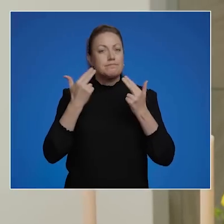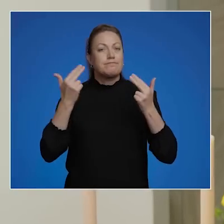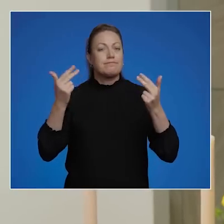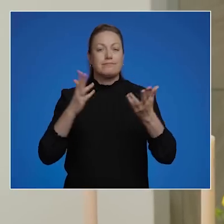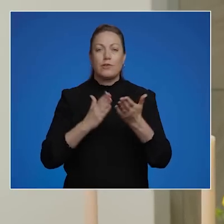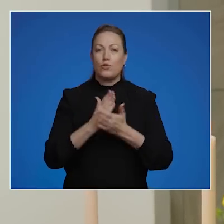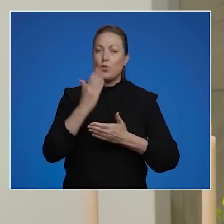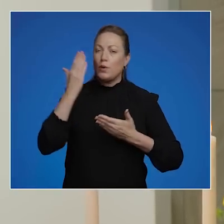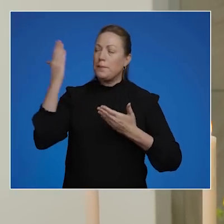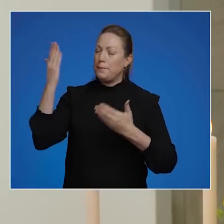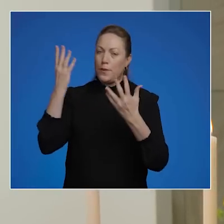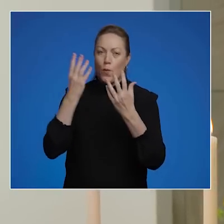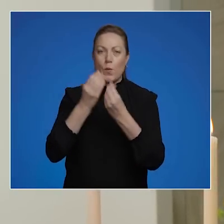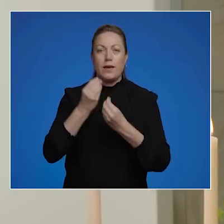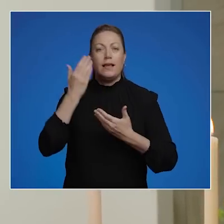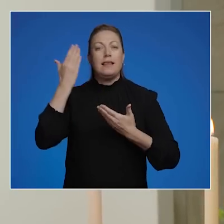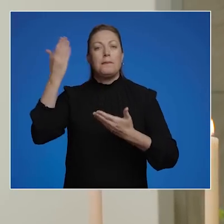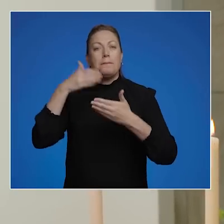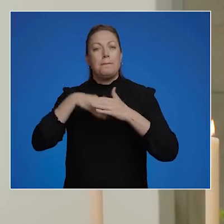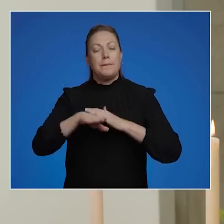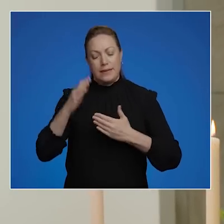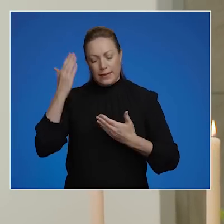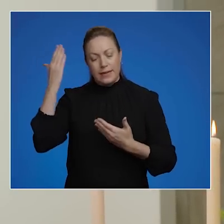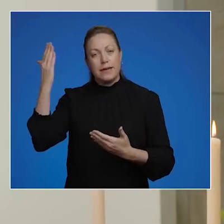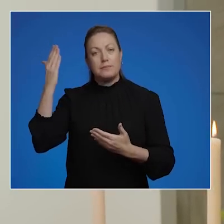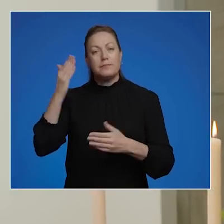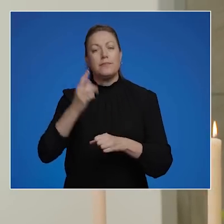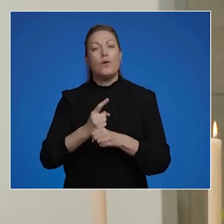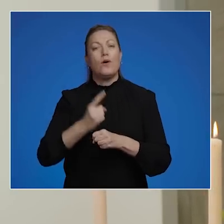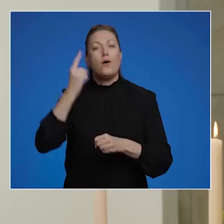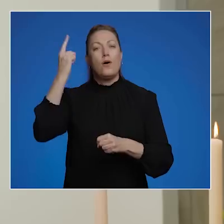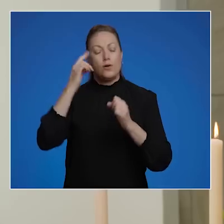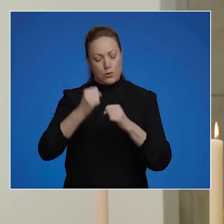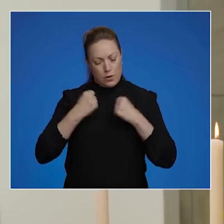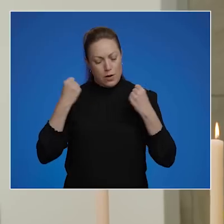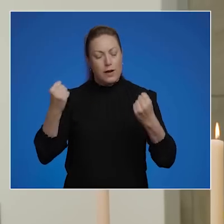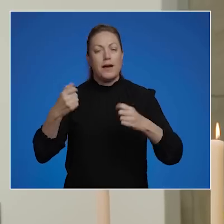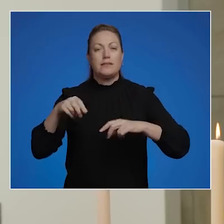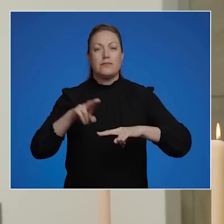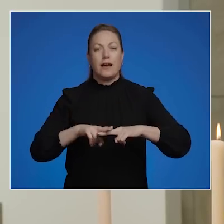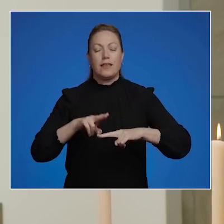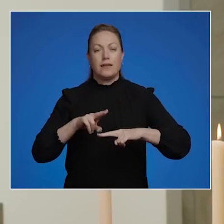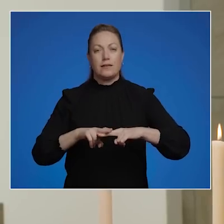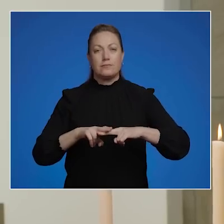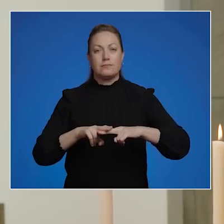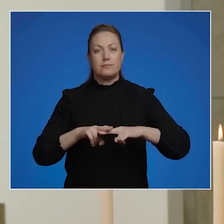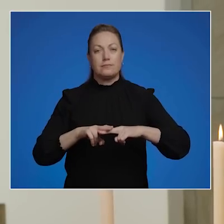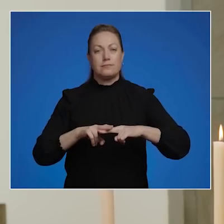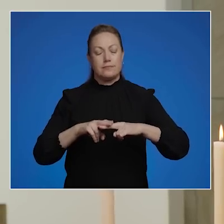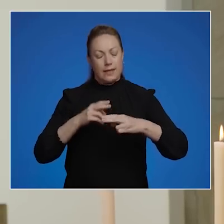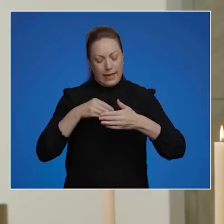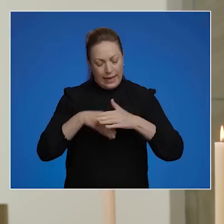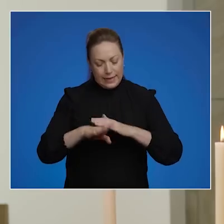Through him and with him and in him, O God, Almighty